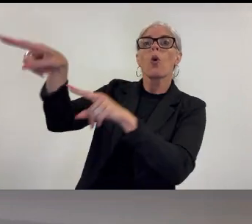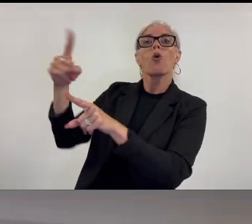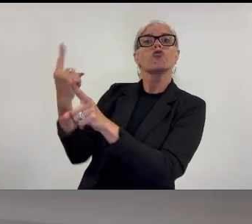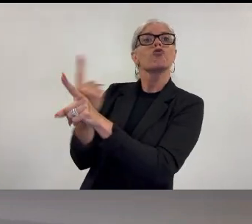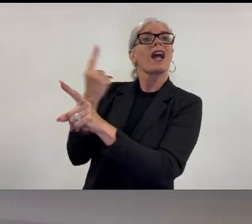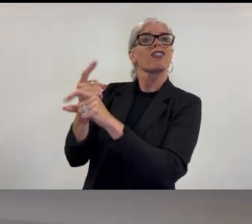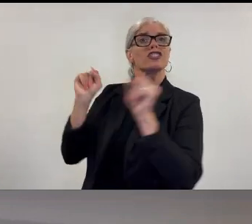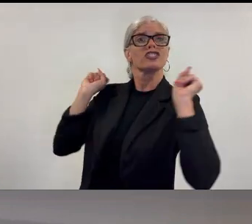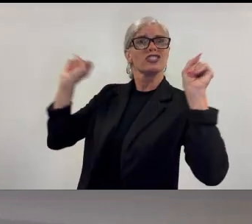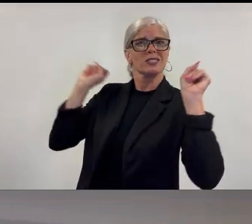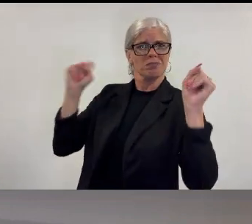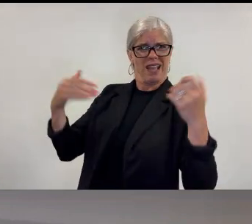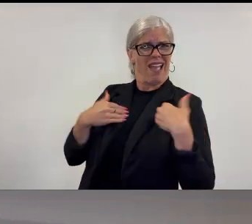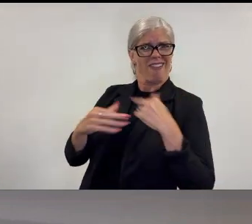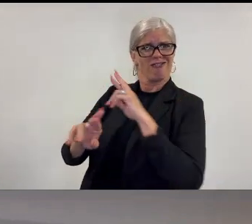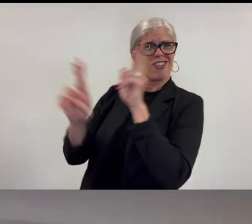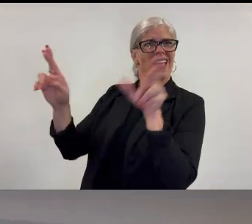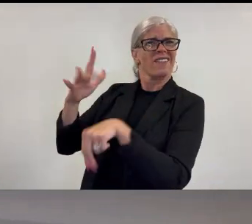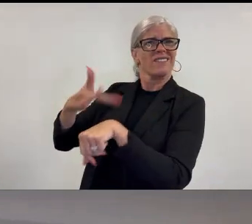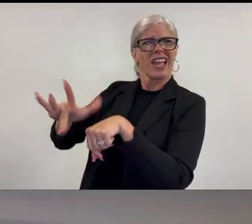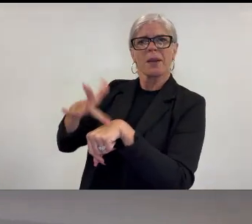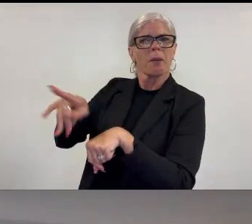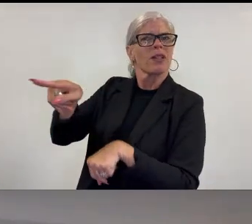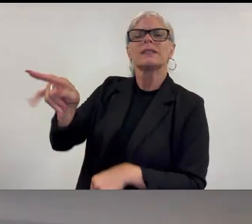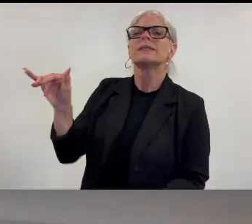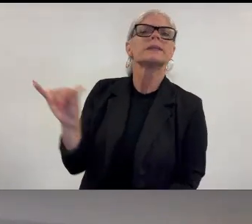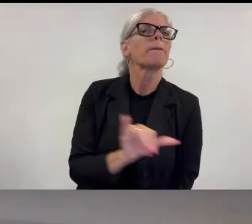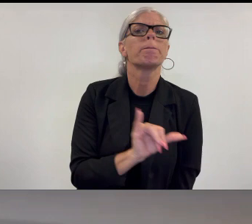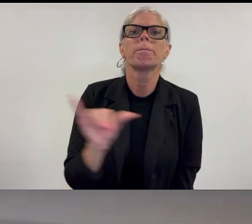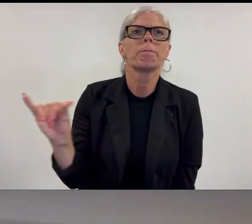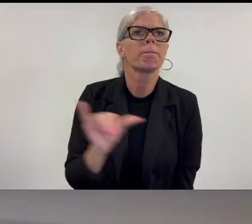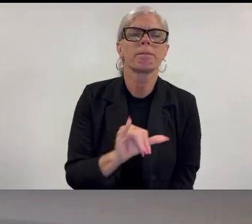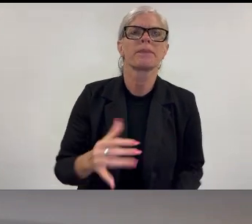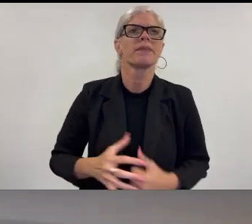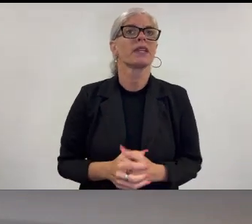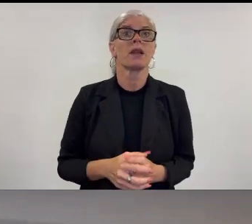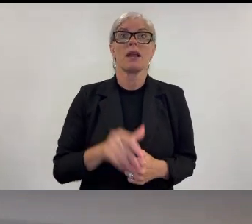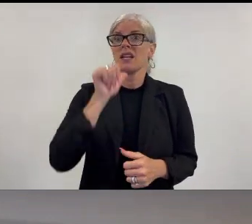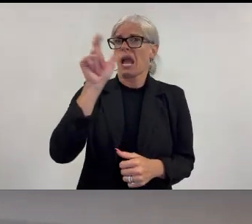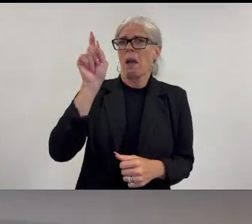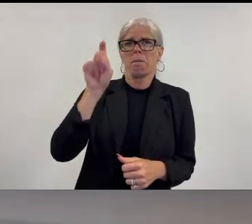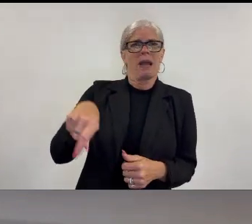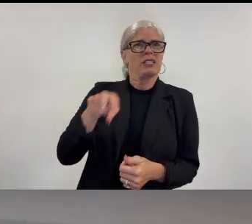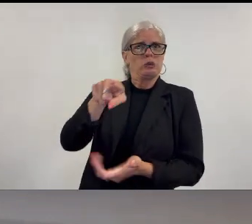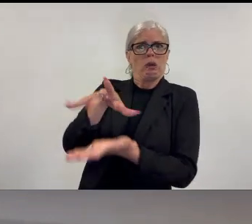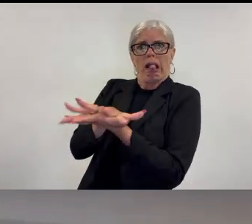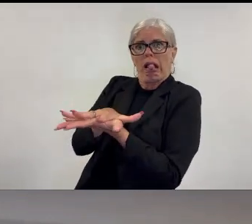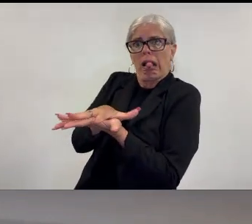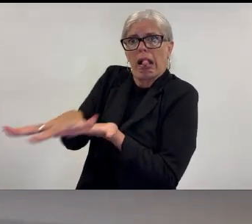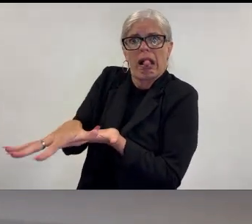as individual training, or available. But the gym is available for you just like you go